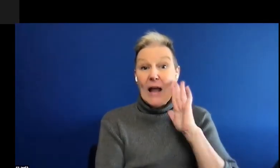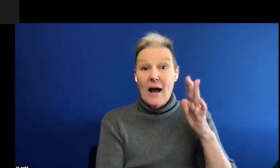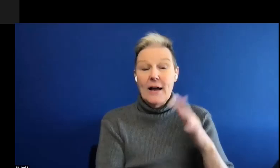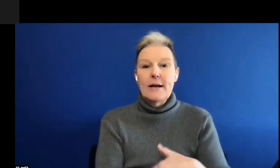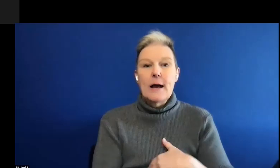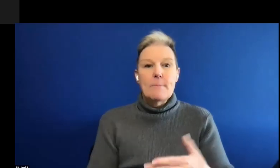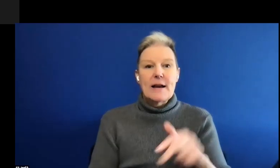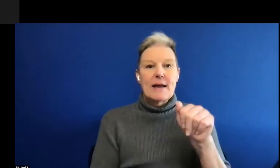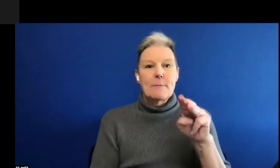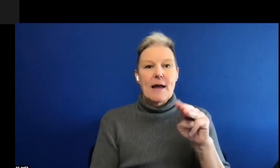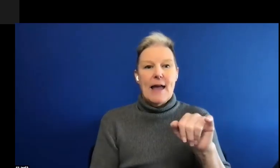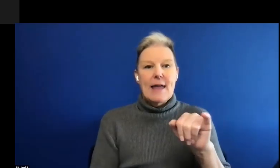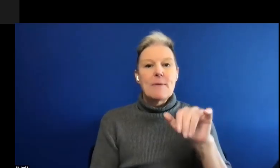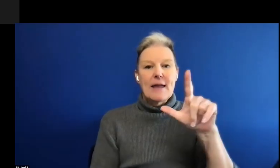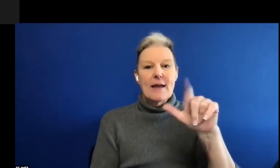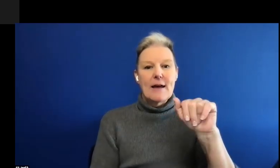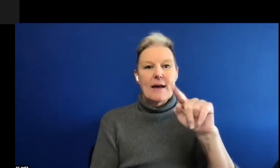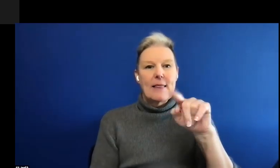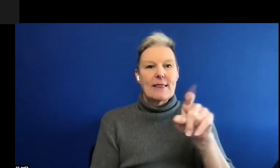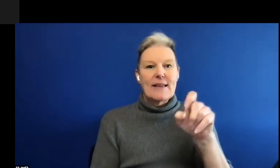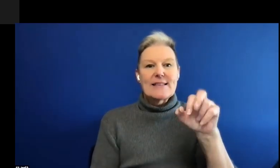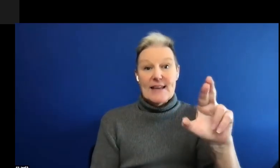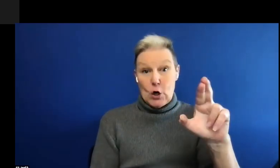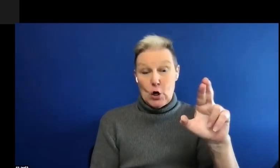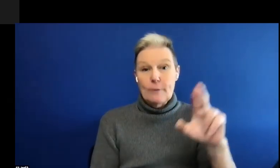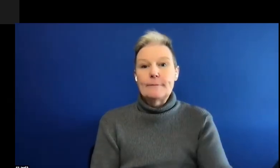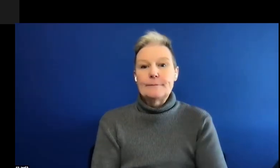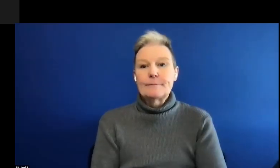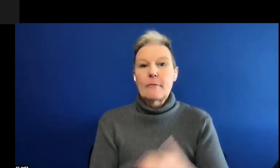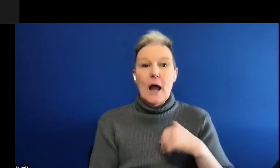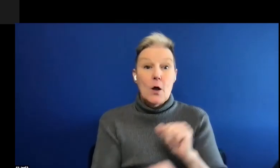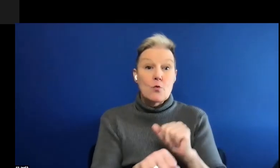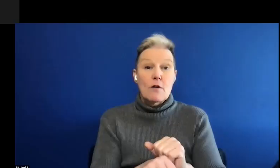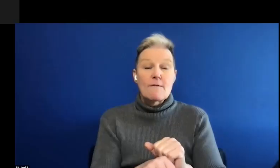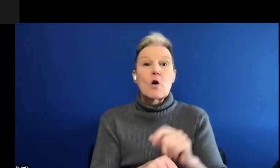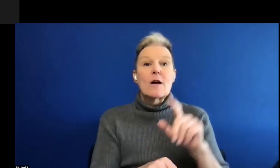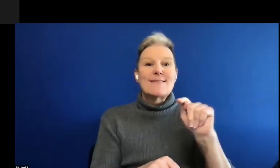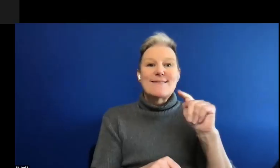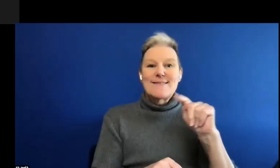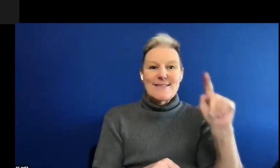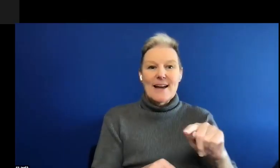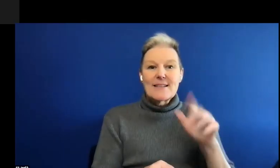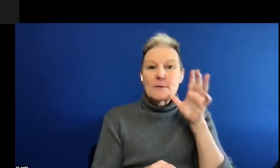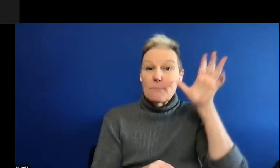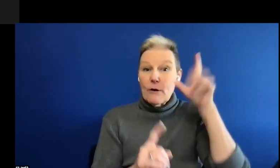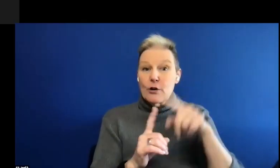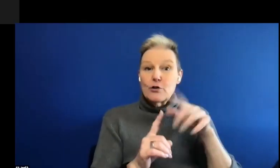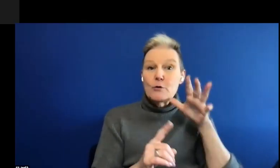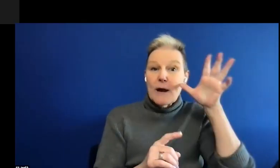Hi, my name is Amy Lutzinger, and I work for Texas Parent to Parent as our policy